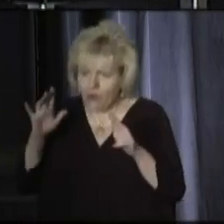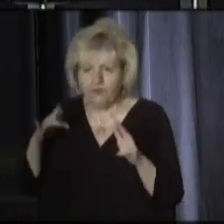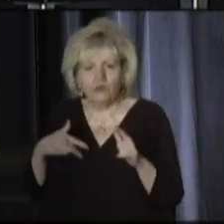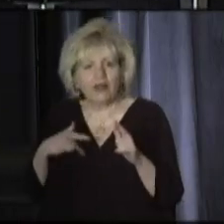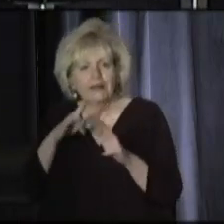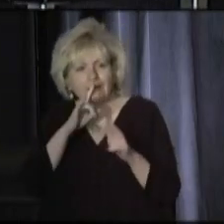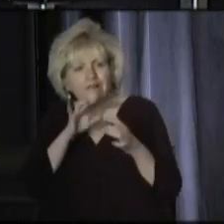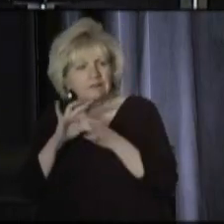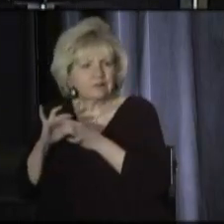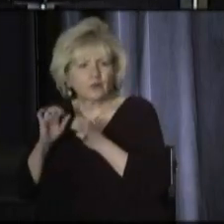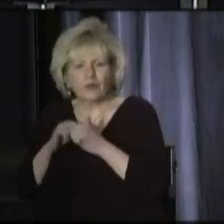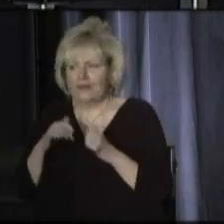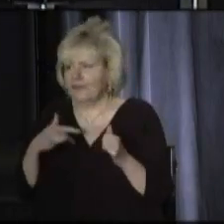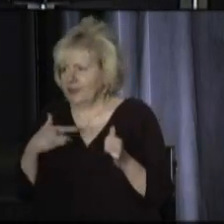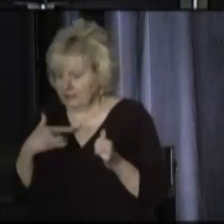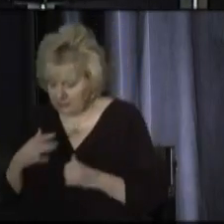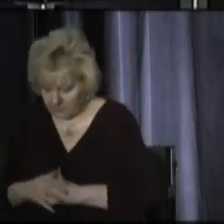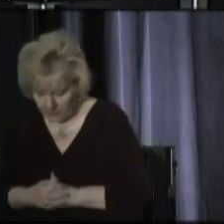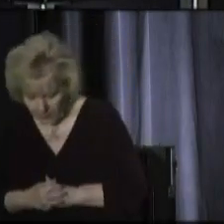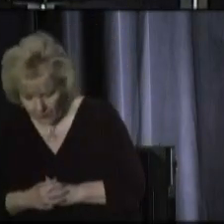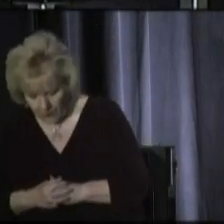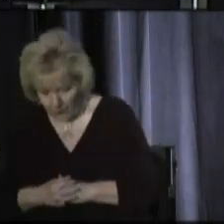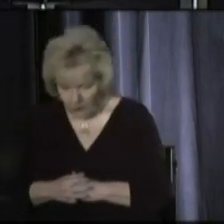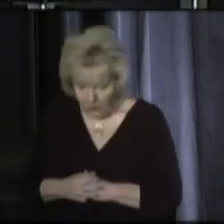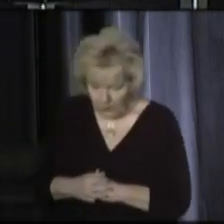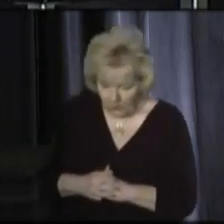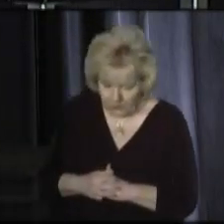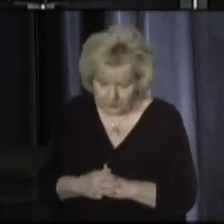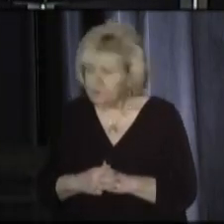I have to say that I